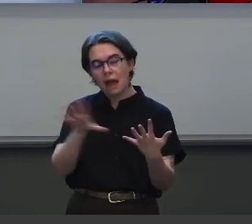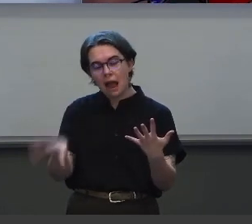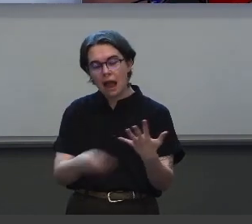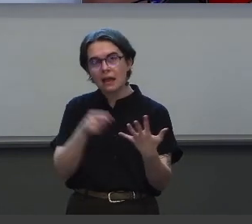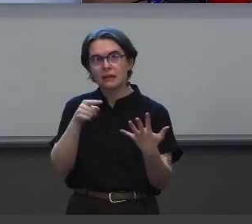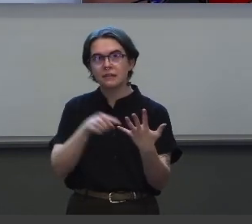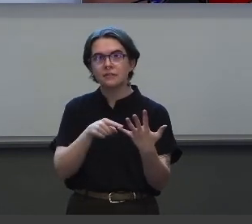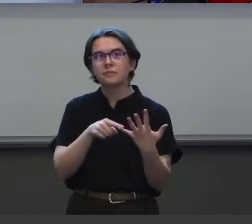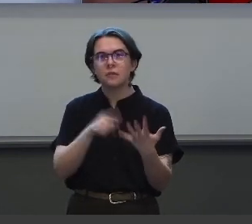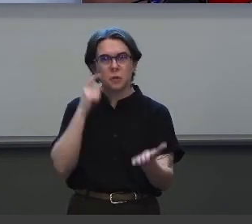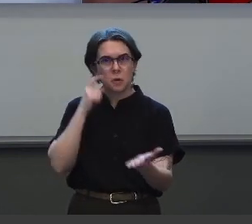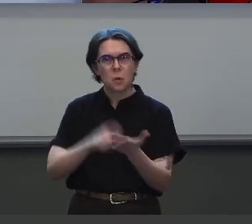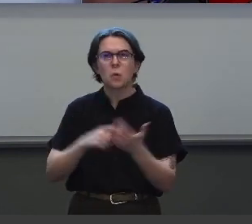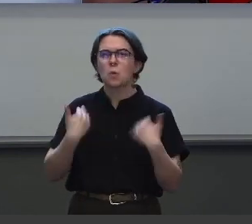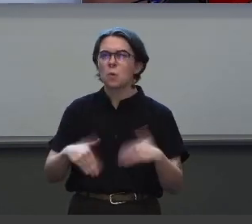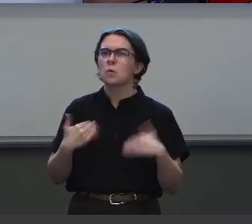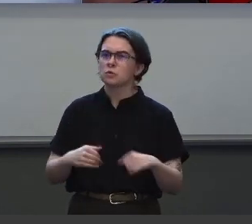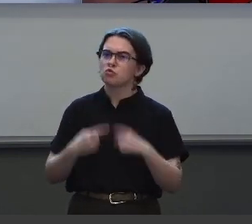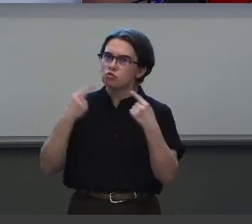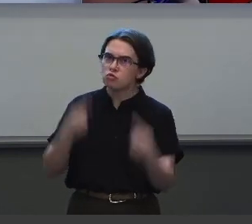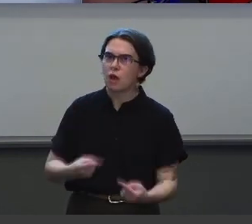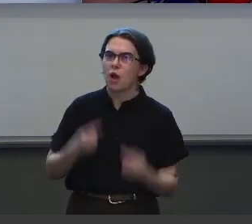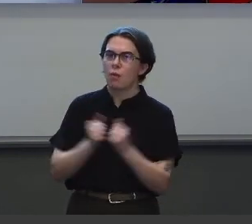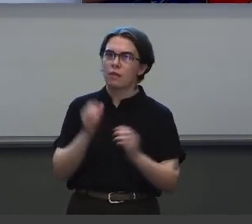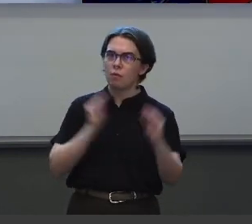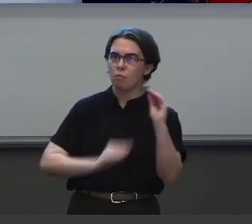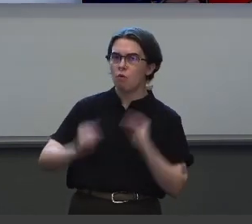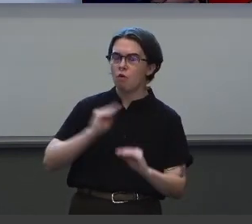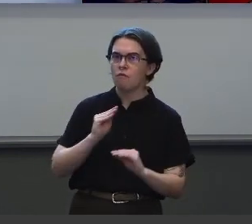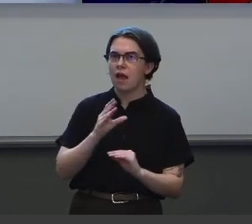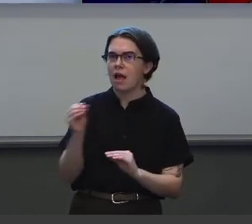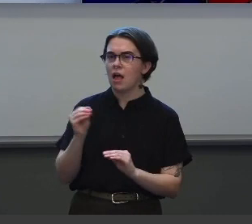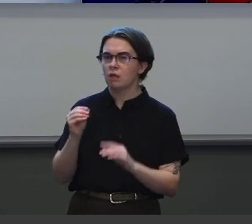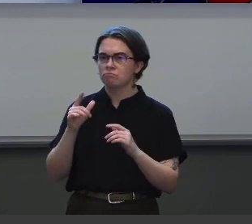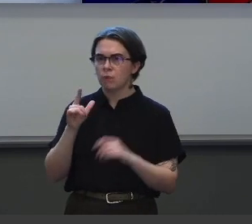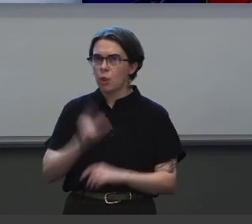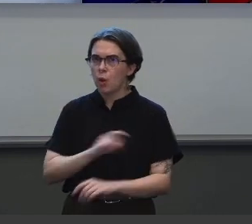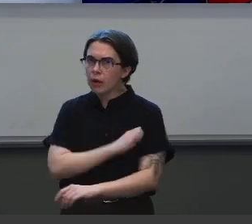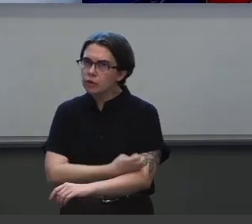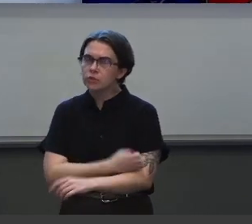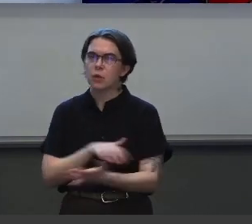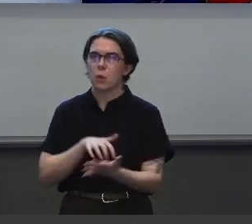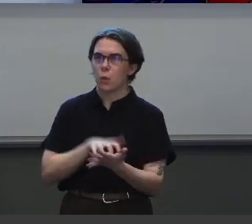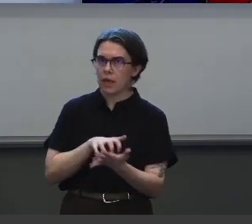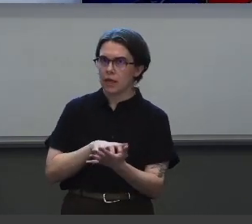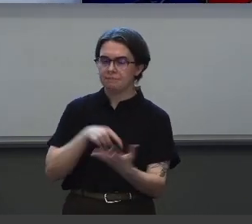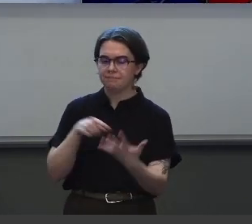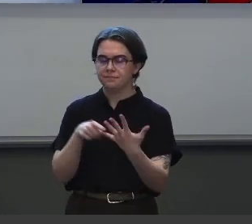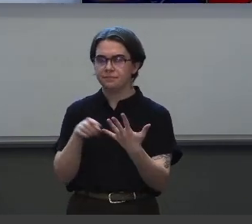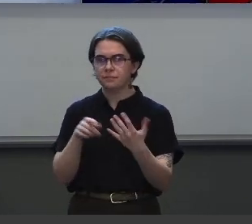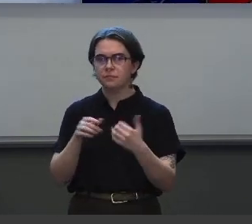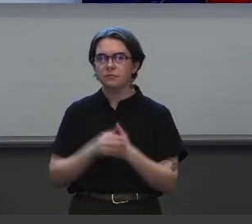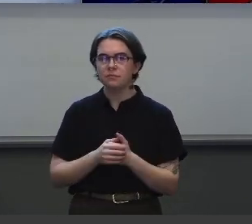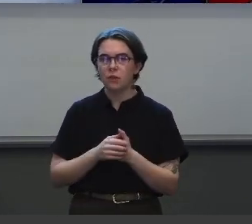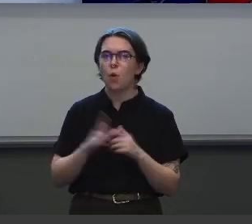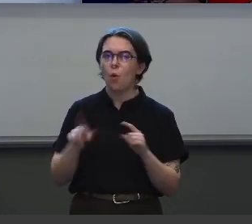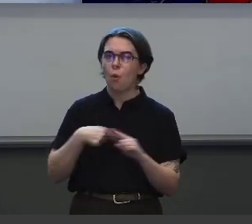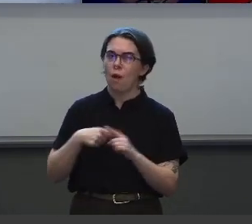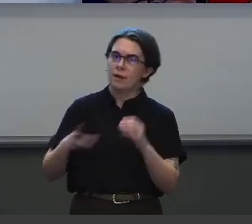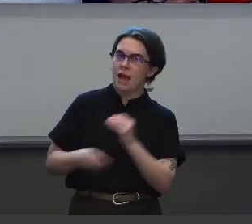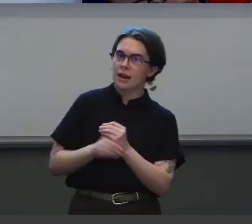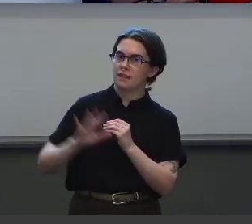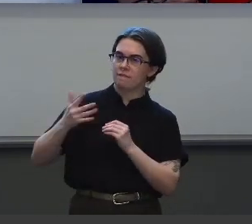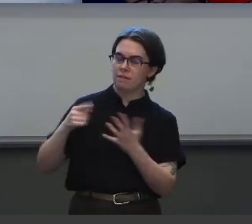marked impairments in movement, as well as low energy with weakness. After we modeled this 5th subtype,